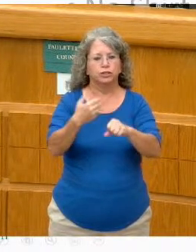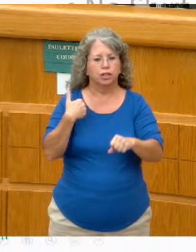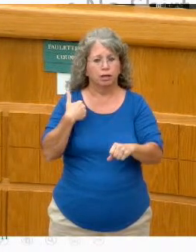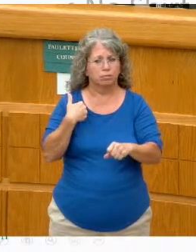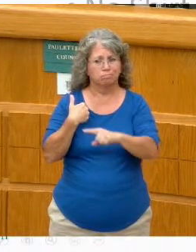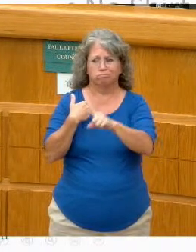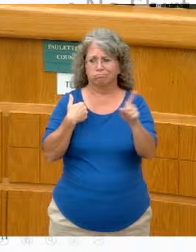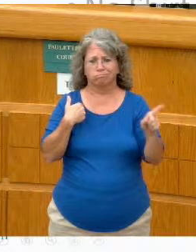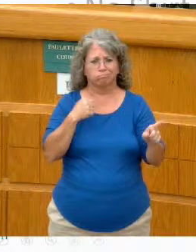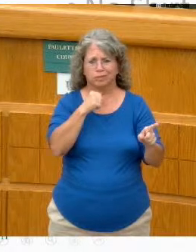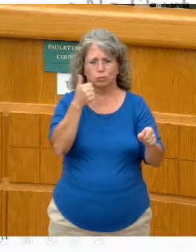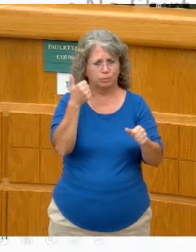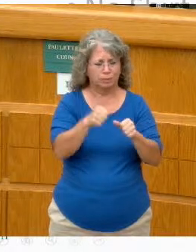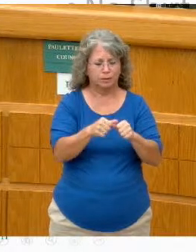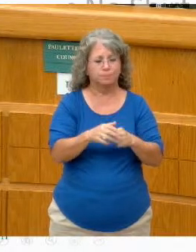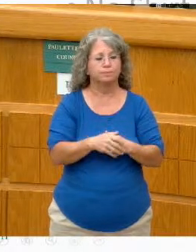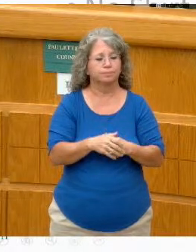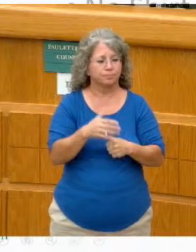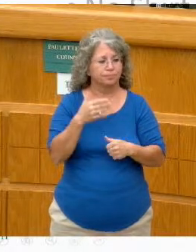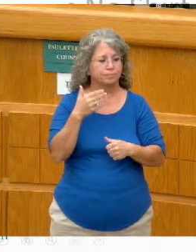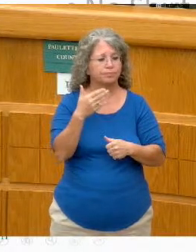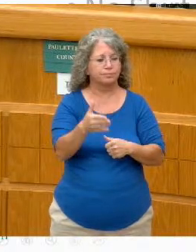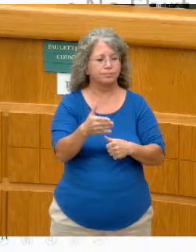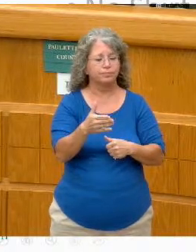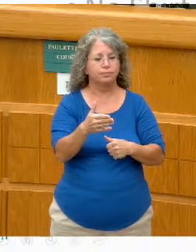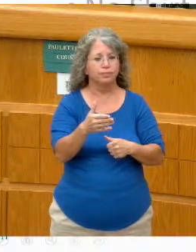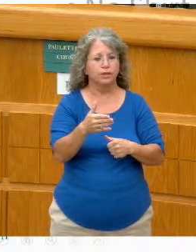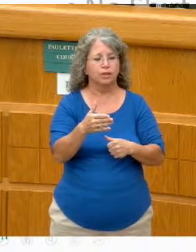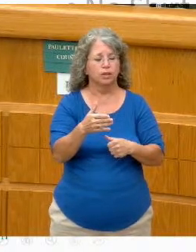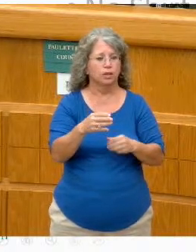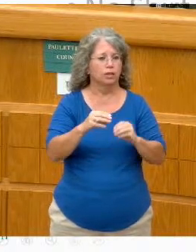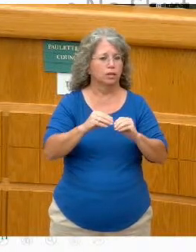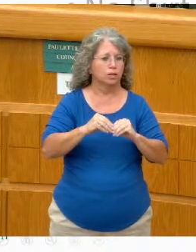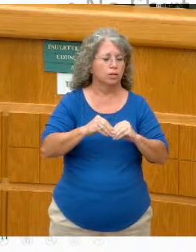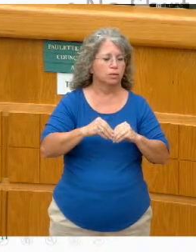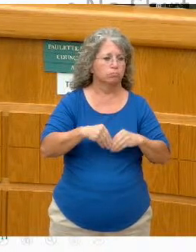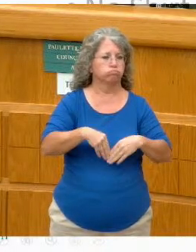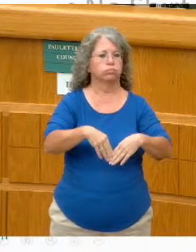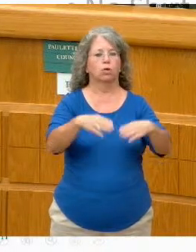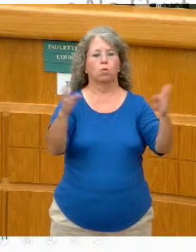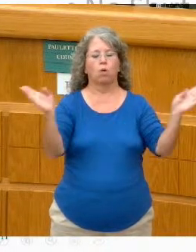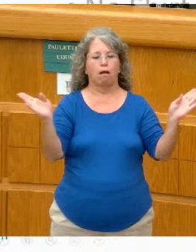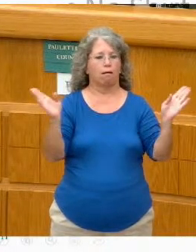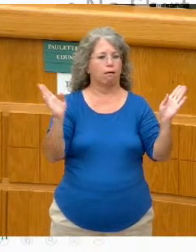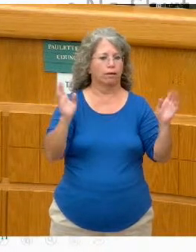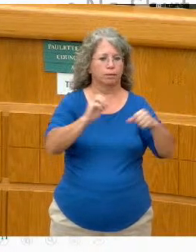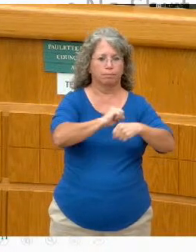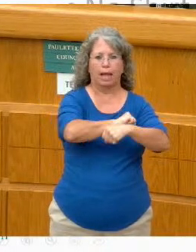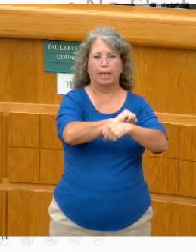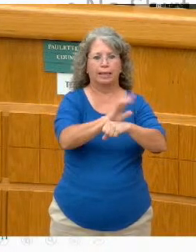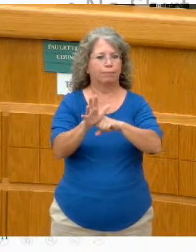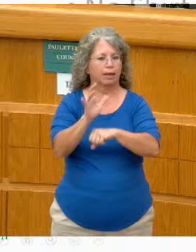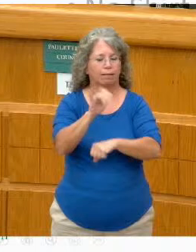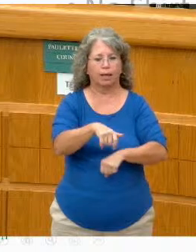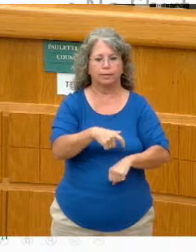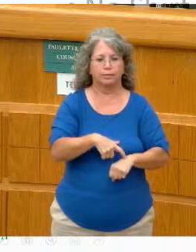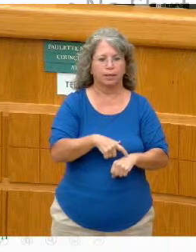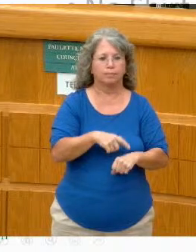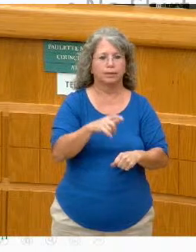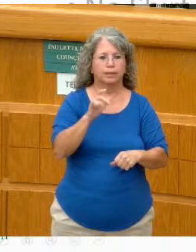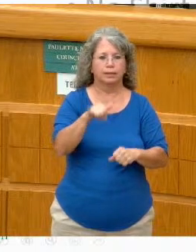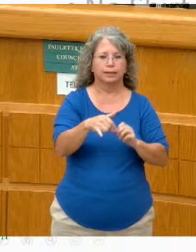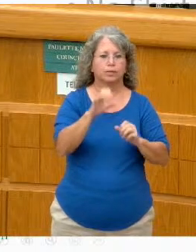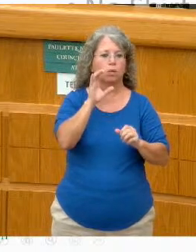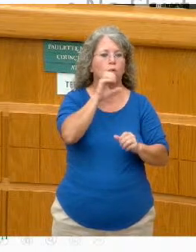was a global pandemic, and this is the Seattle Police Force practicing social distancing, and they're all